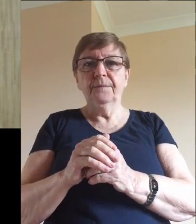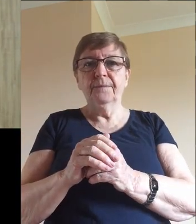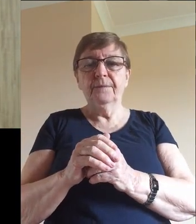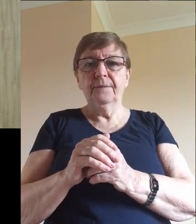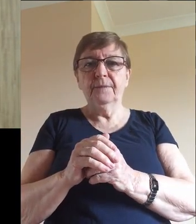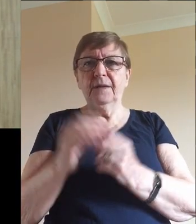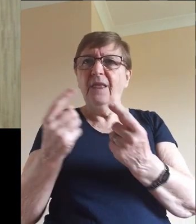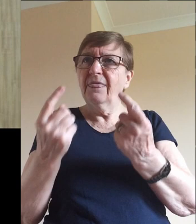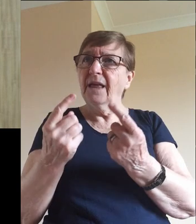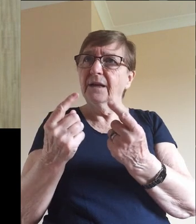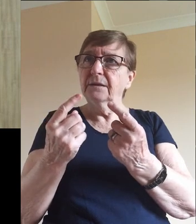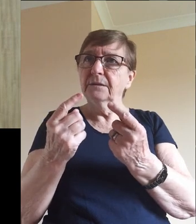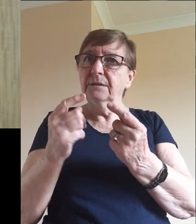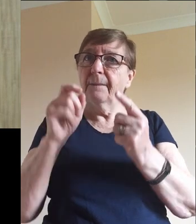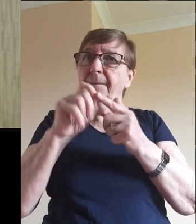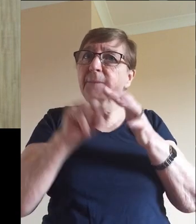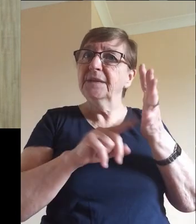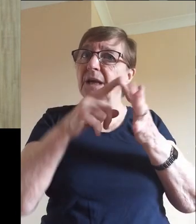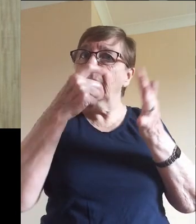And the thing is, Peter knew,